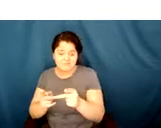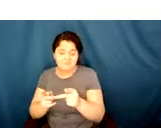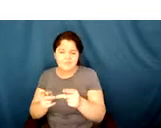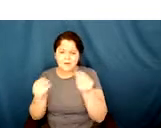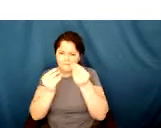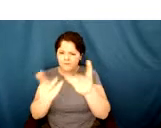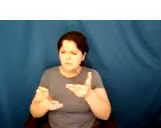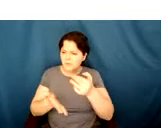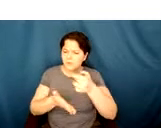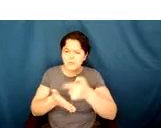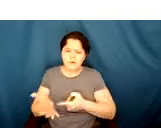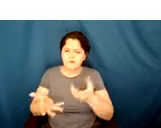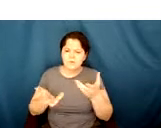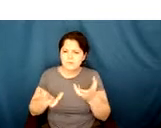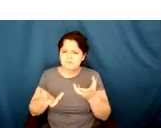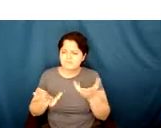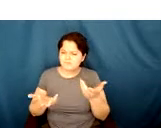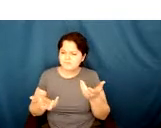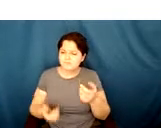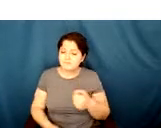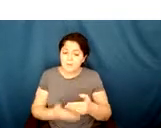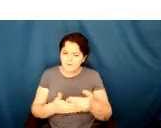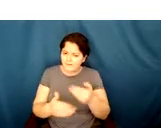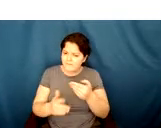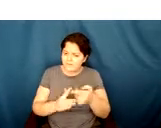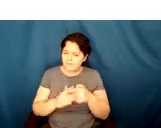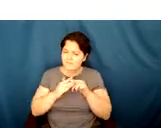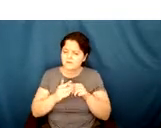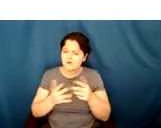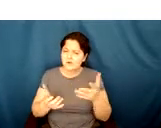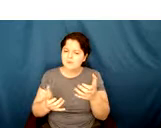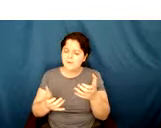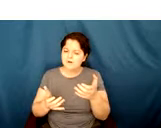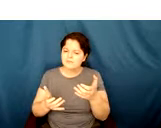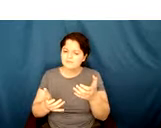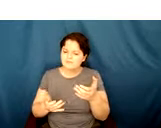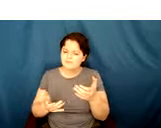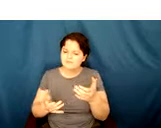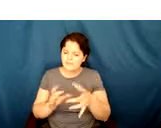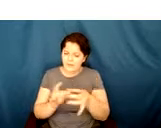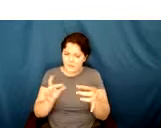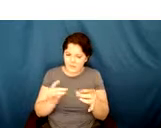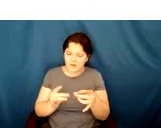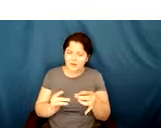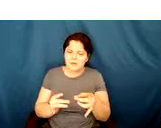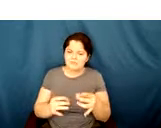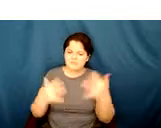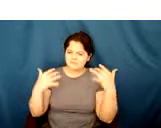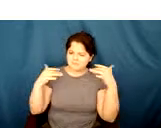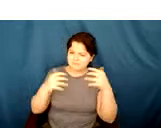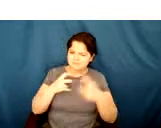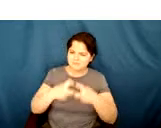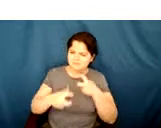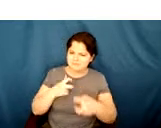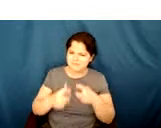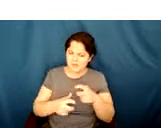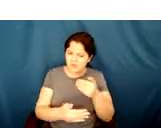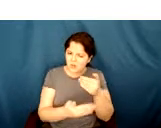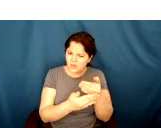here. Before we begin, though, I do want to acknowledge the noise issue around the Mount Lebanon